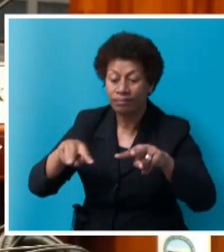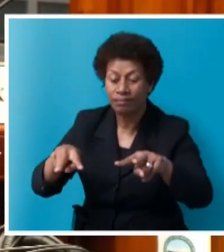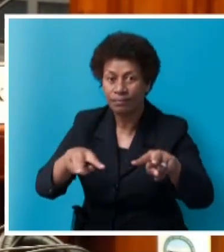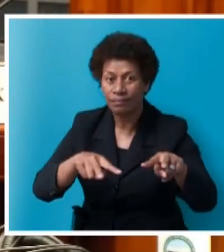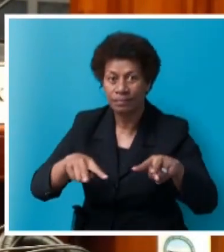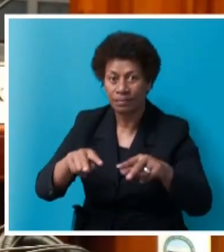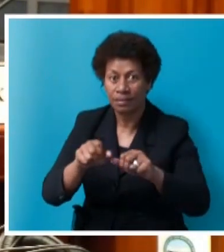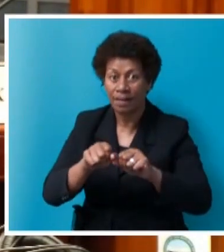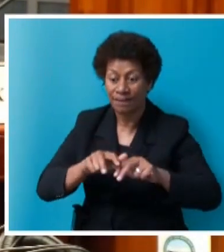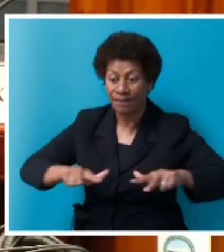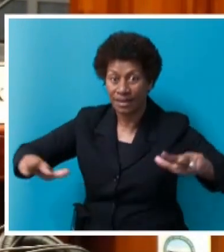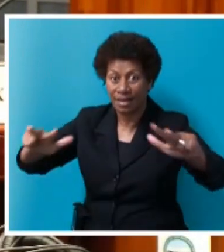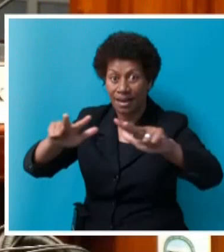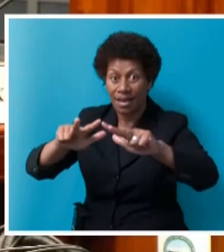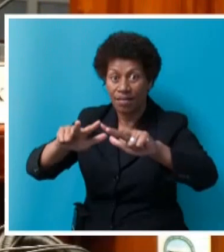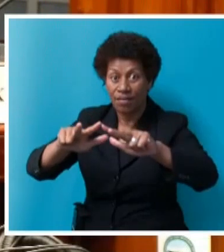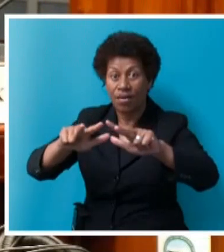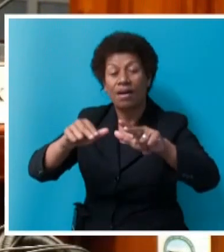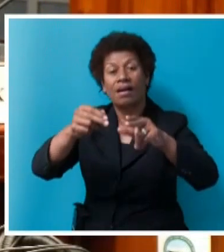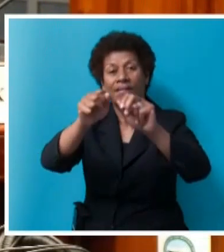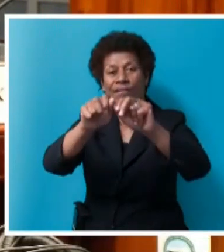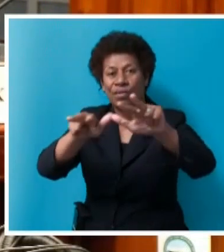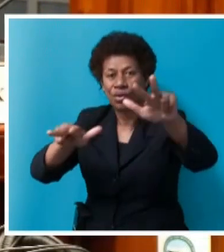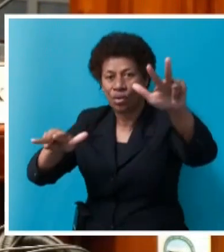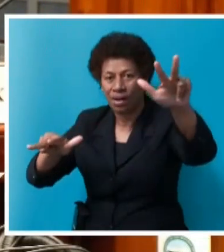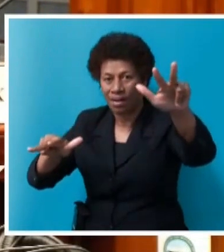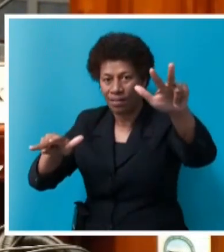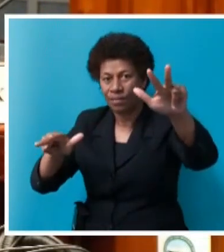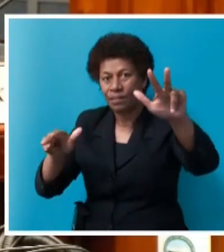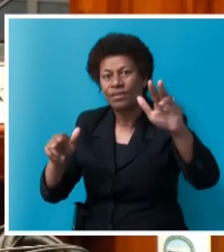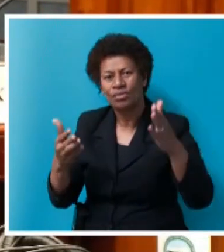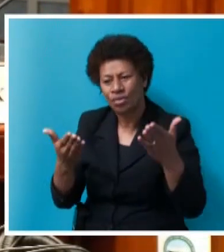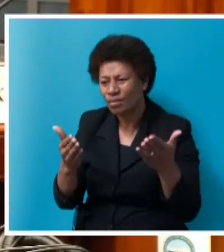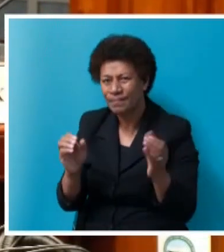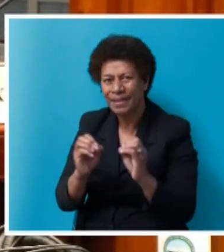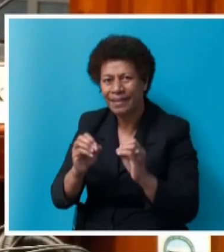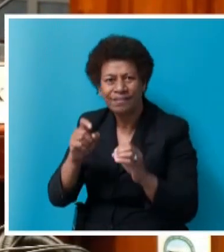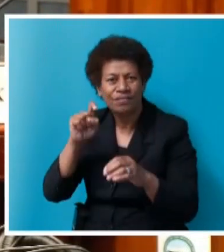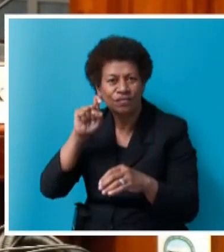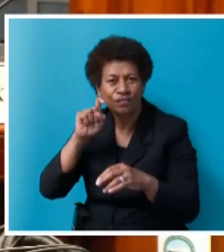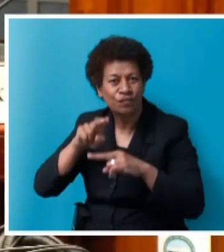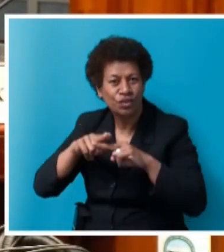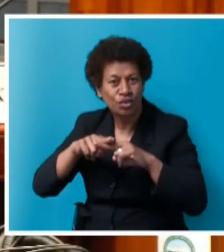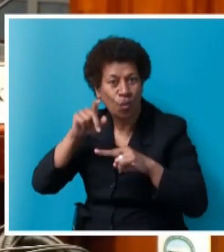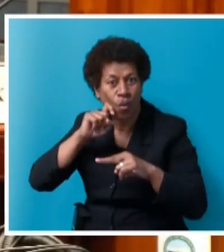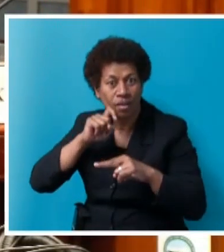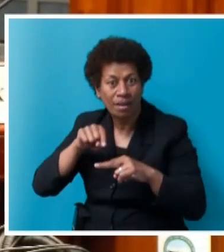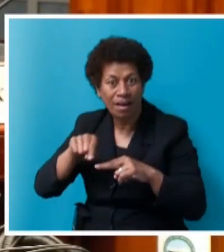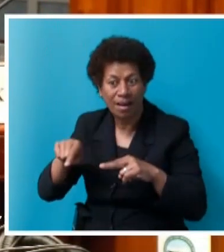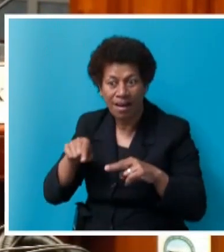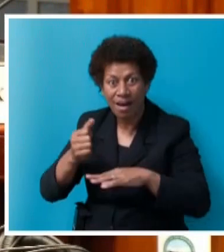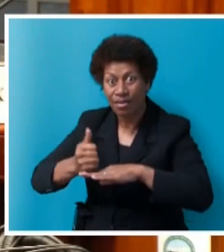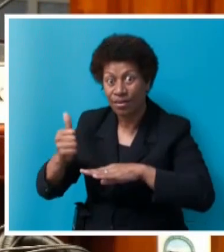level. They are not being currently serviced by Fiji Water Authority and where water scarcity is known